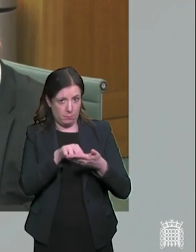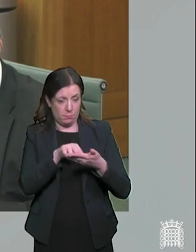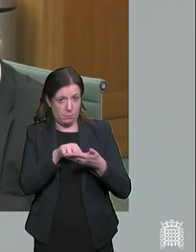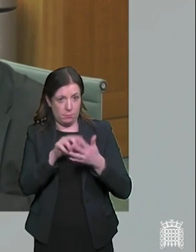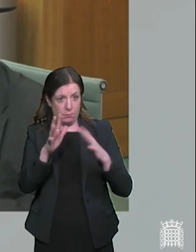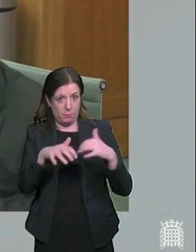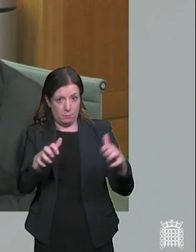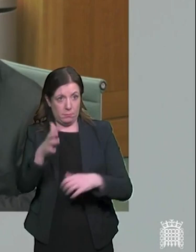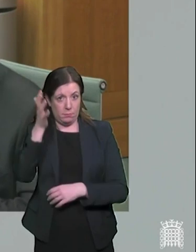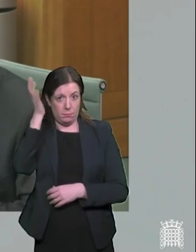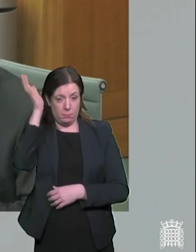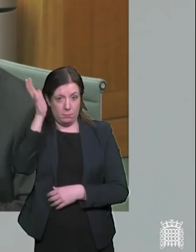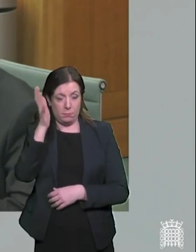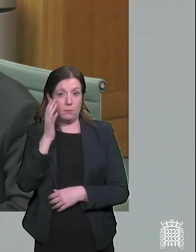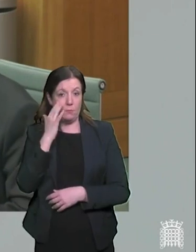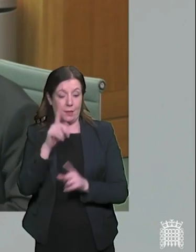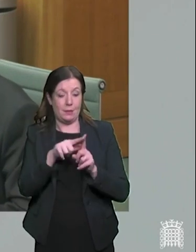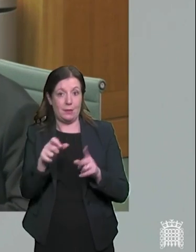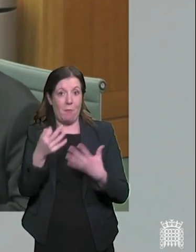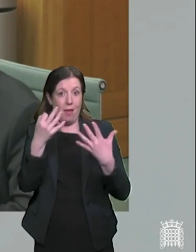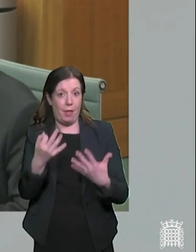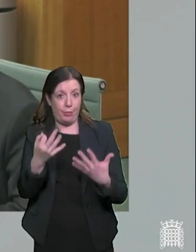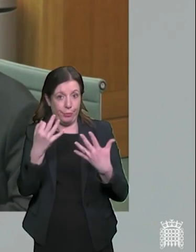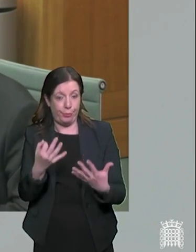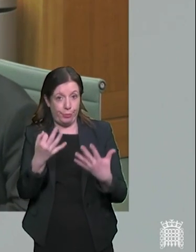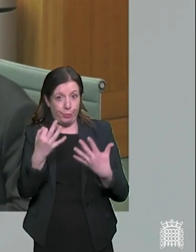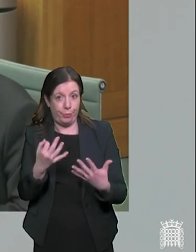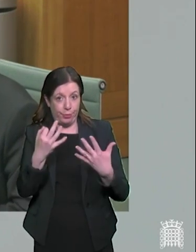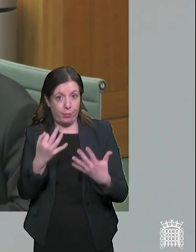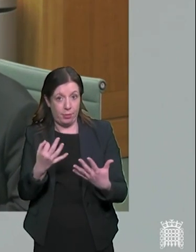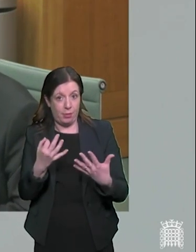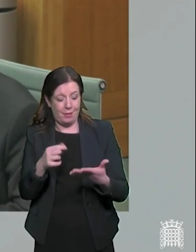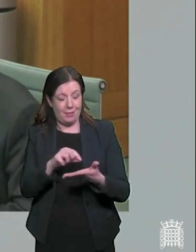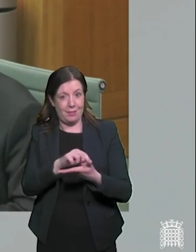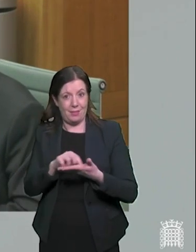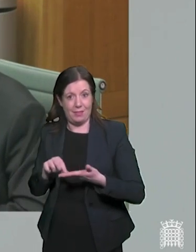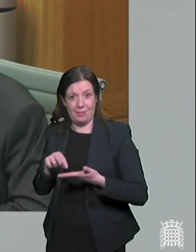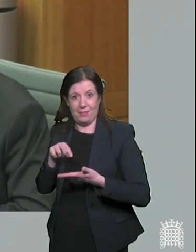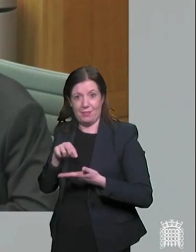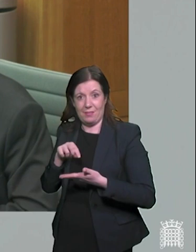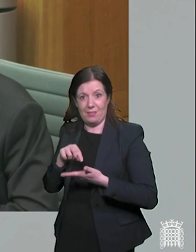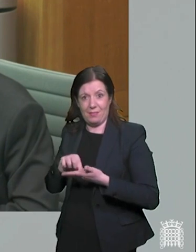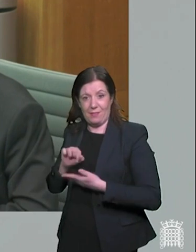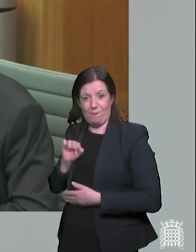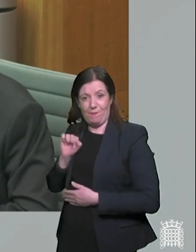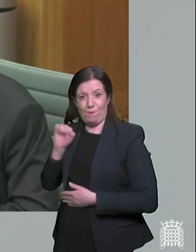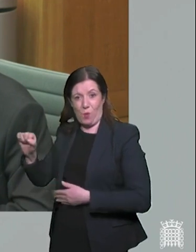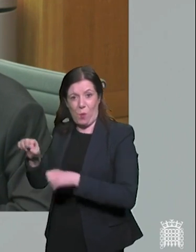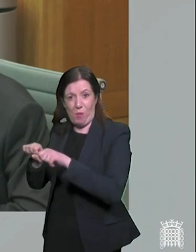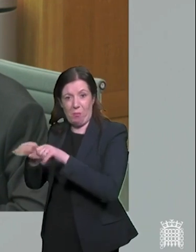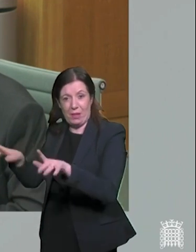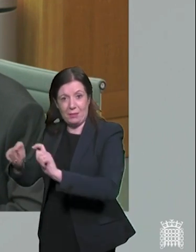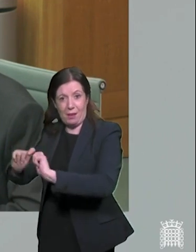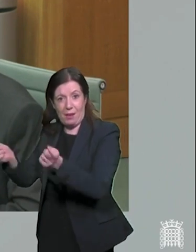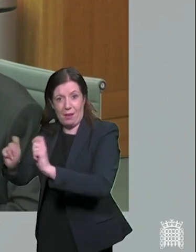the House of Commons on the 8th of December, was initially developed as no more than a media line to hold